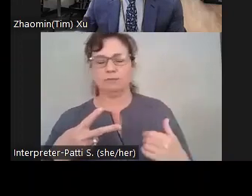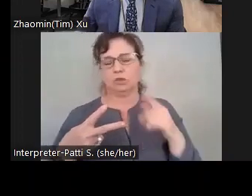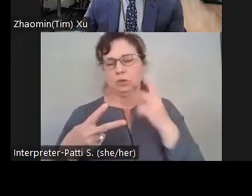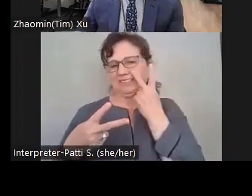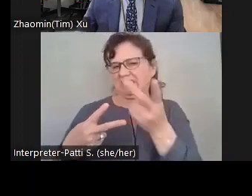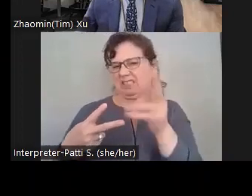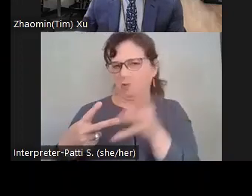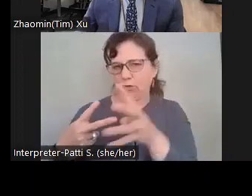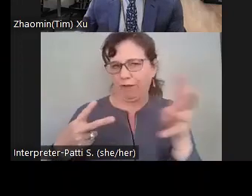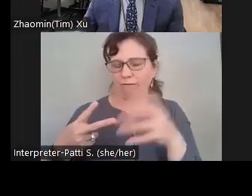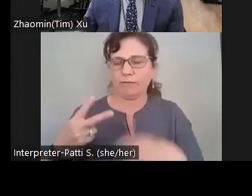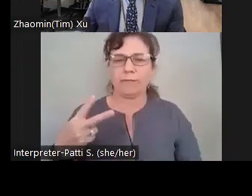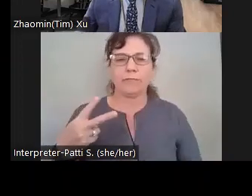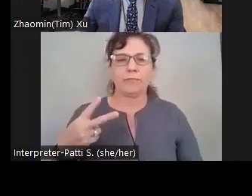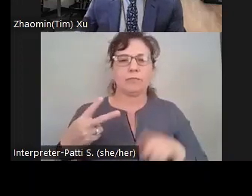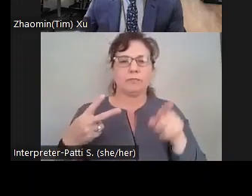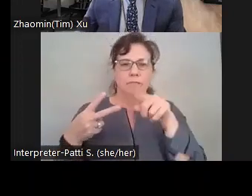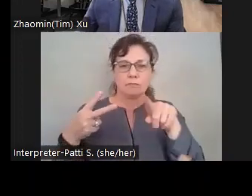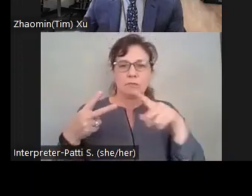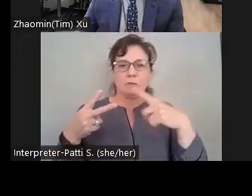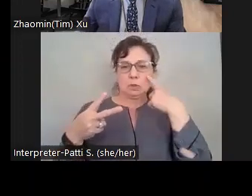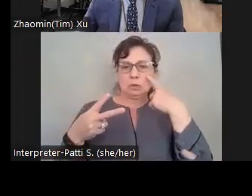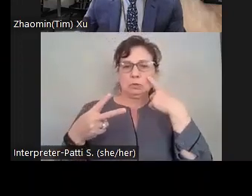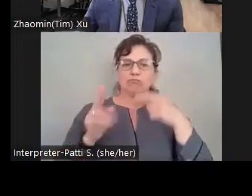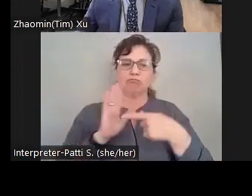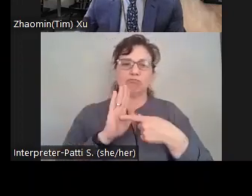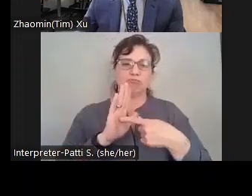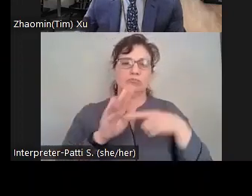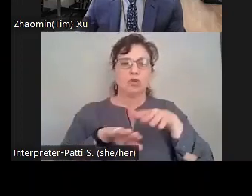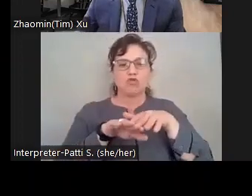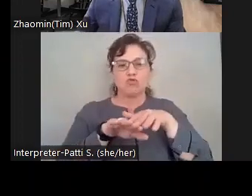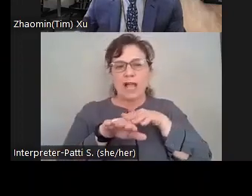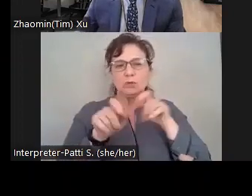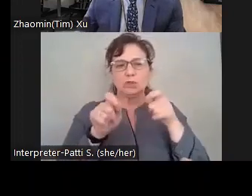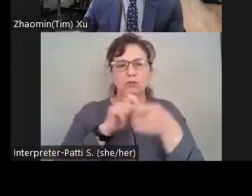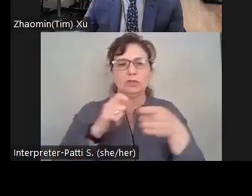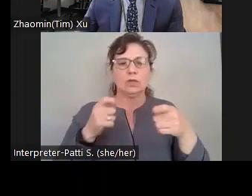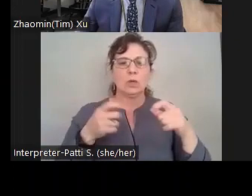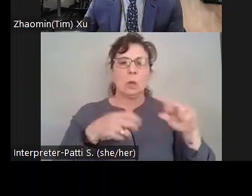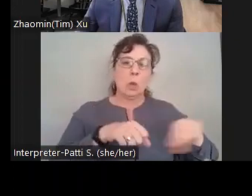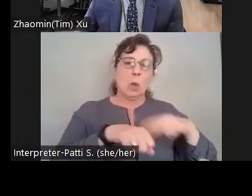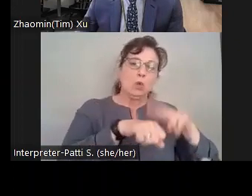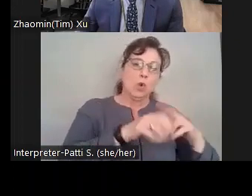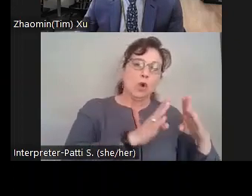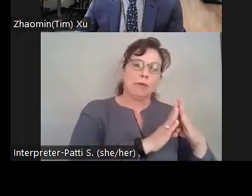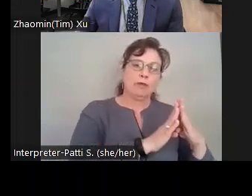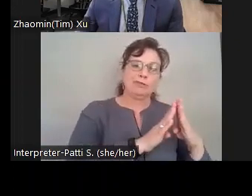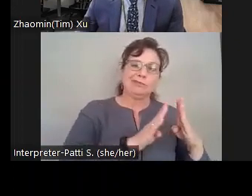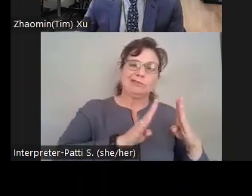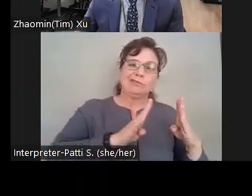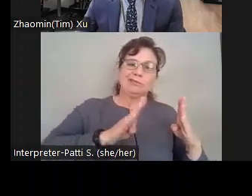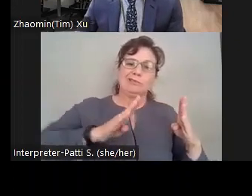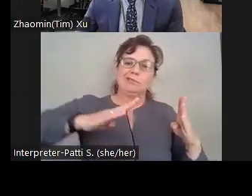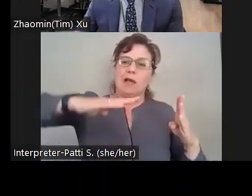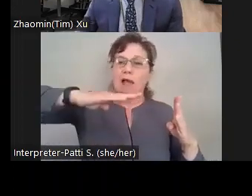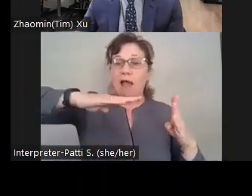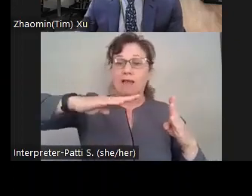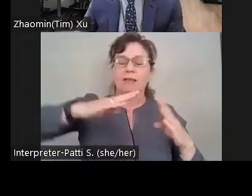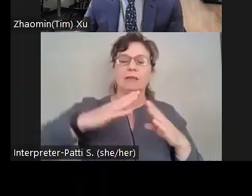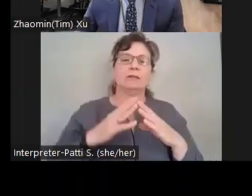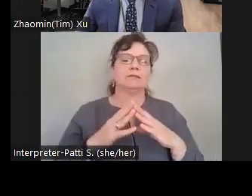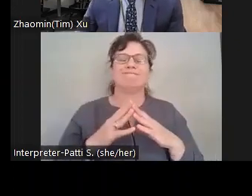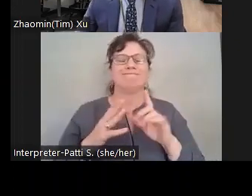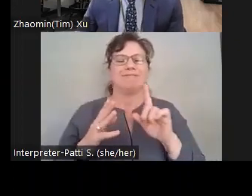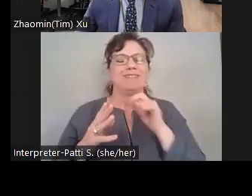Even though this image shows what appears to be a gradual transition from normal cells to low grade, then to high grade, then to cancer, it doesn't quite work like